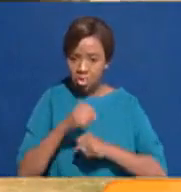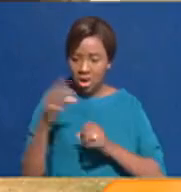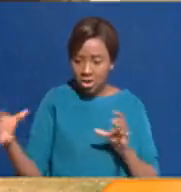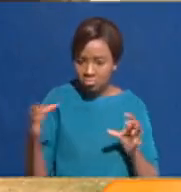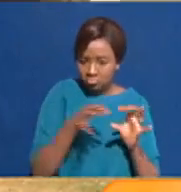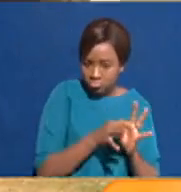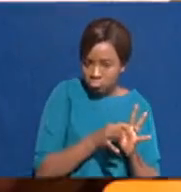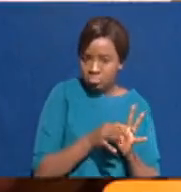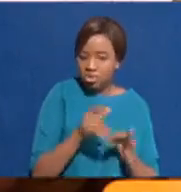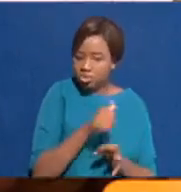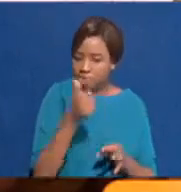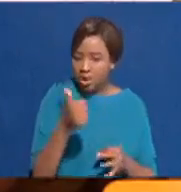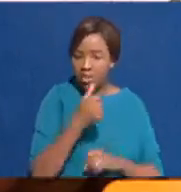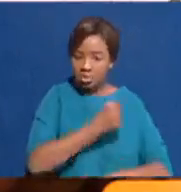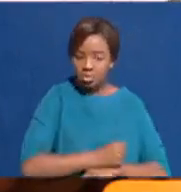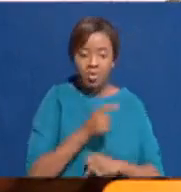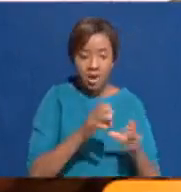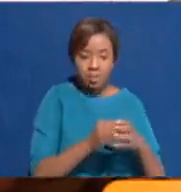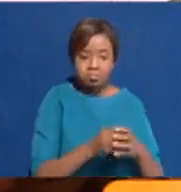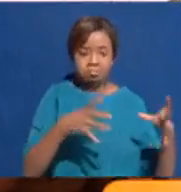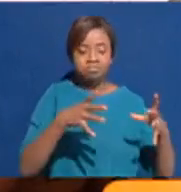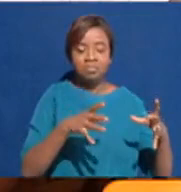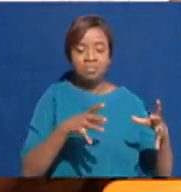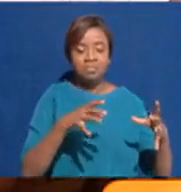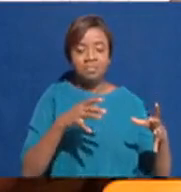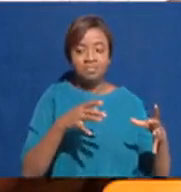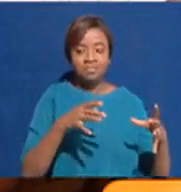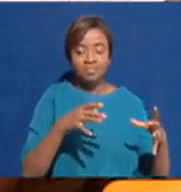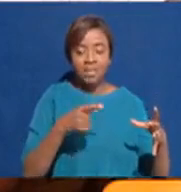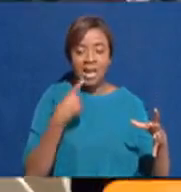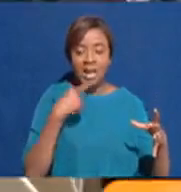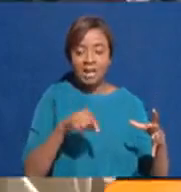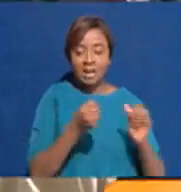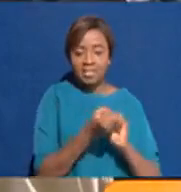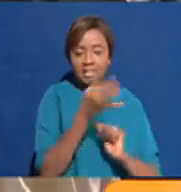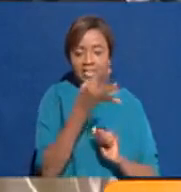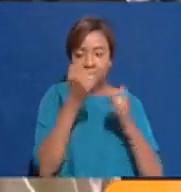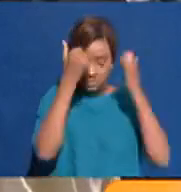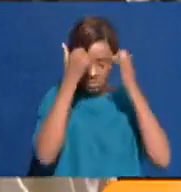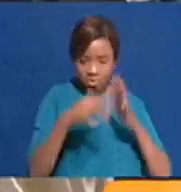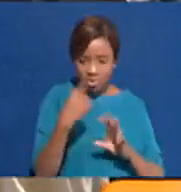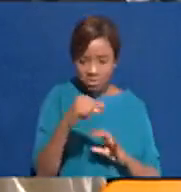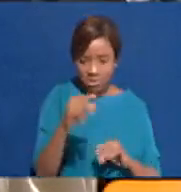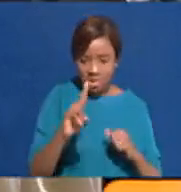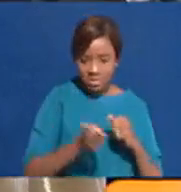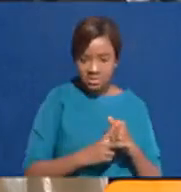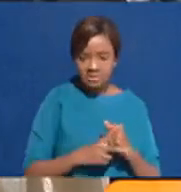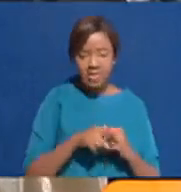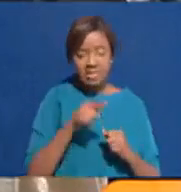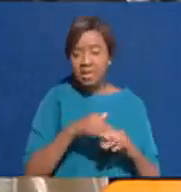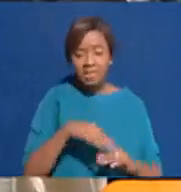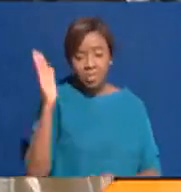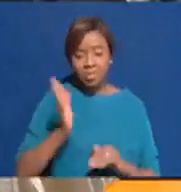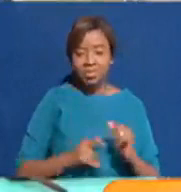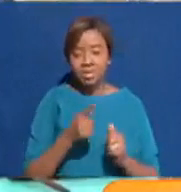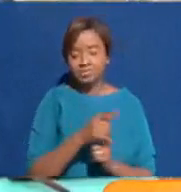to host junior secondary, the numbers here have doubled. The 113 learners in grade 7 are far more than the school can